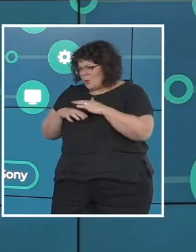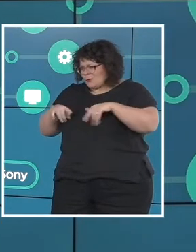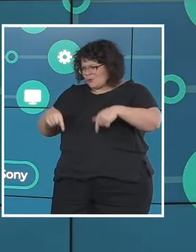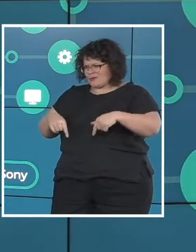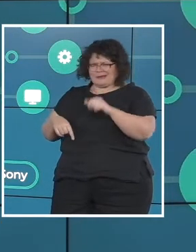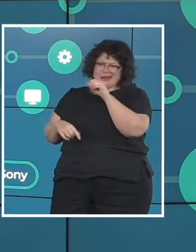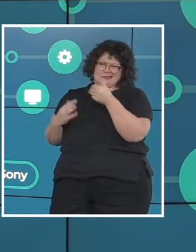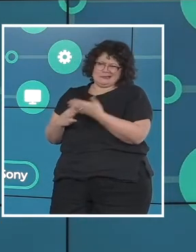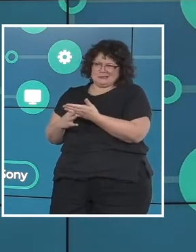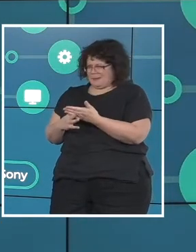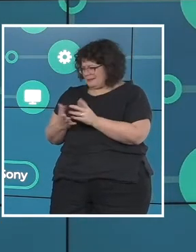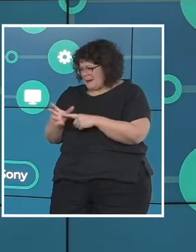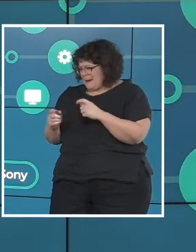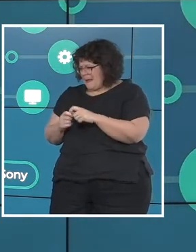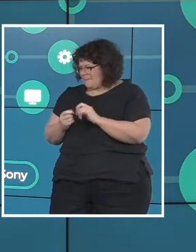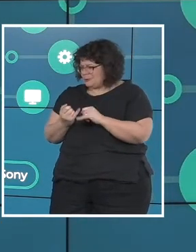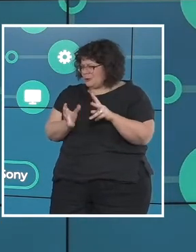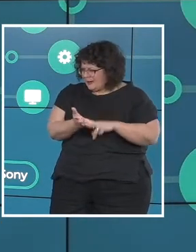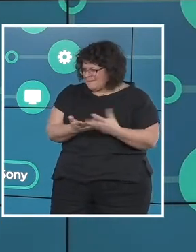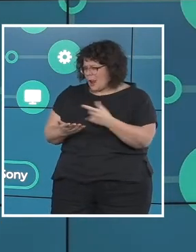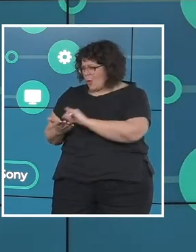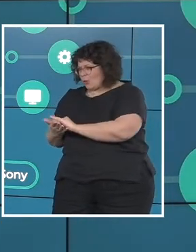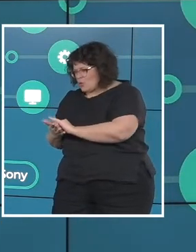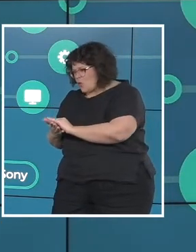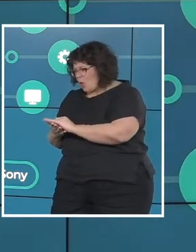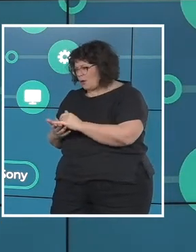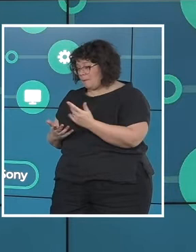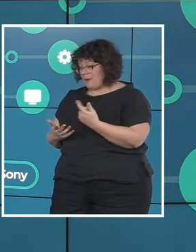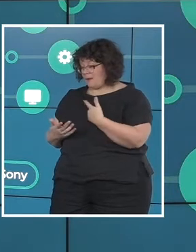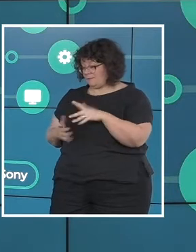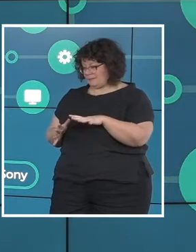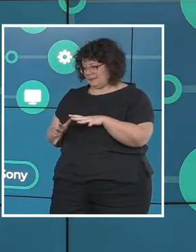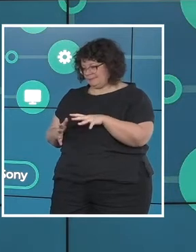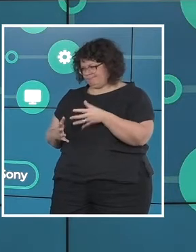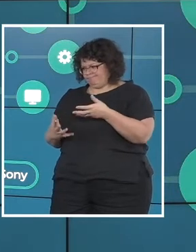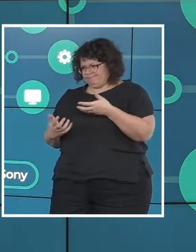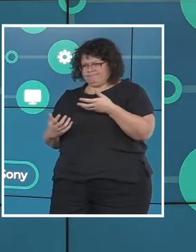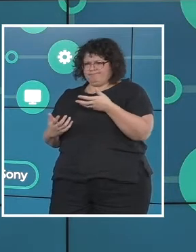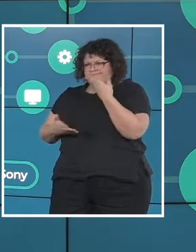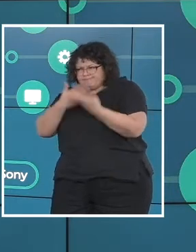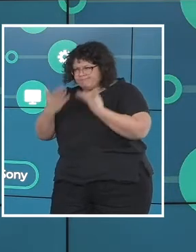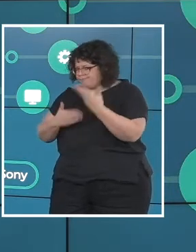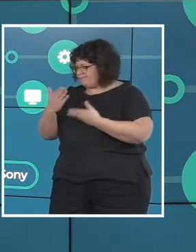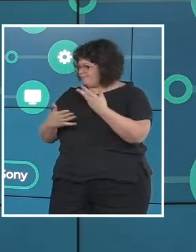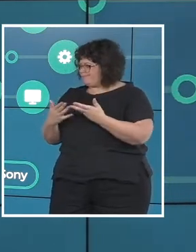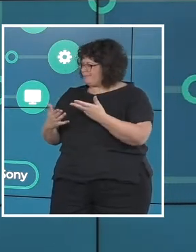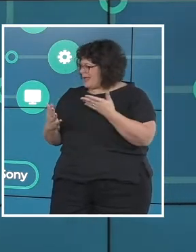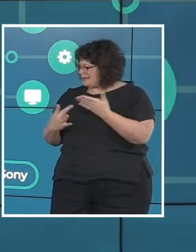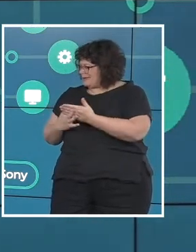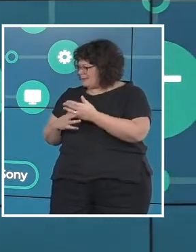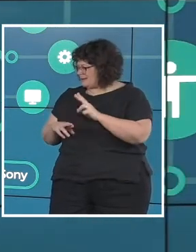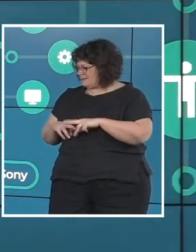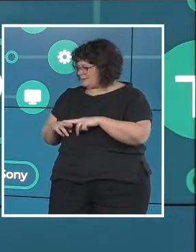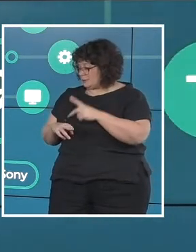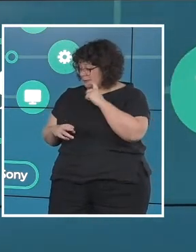our Verizon Media apps and websites. So the example that is about to be played is from Yahoo Mail.